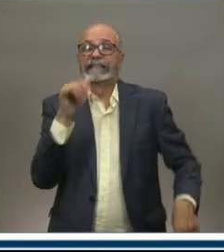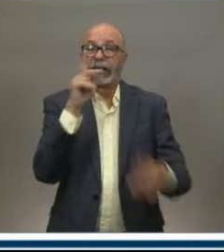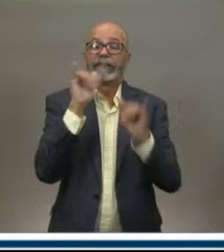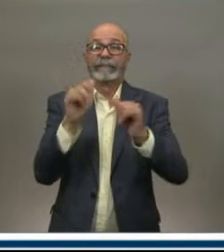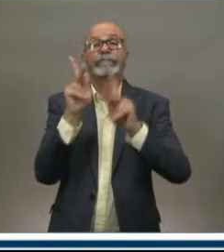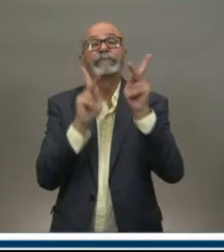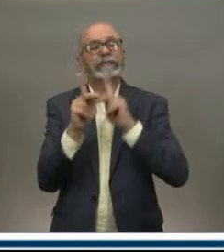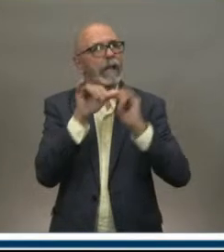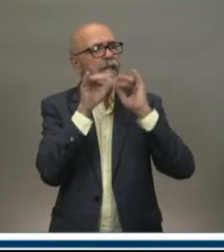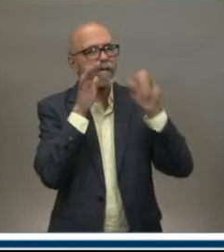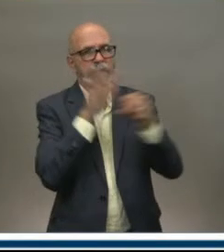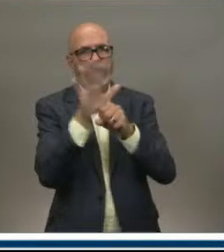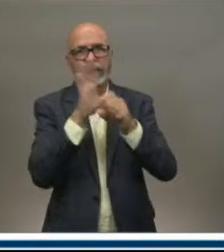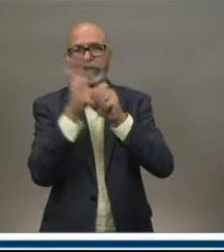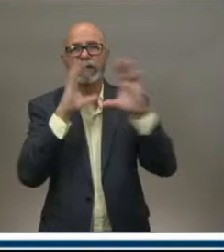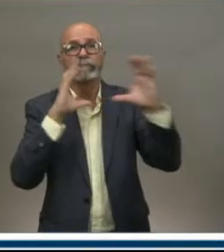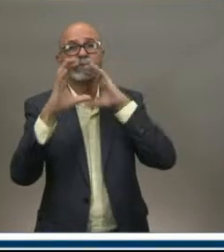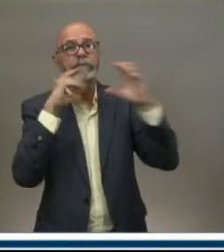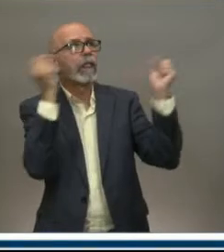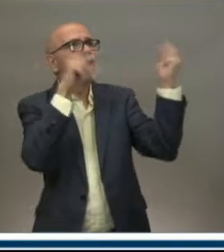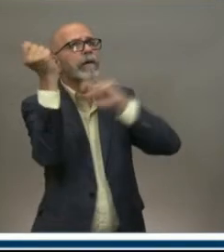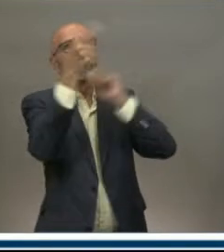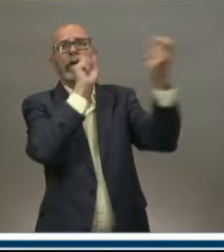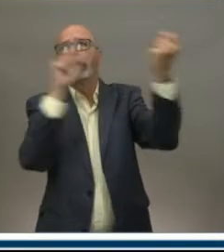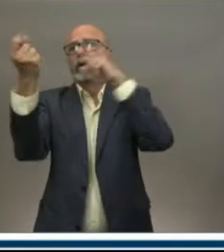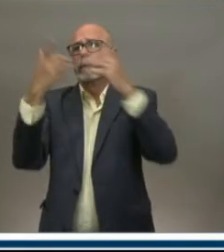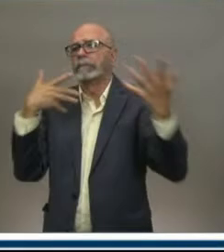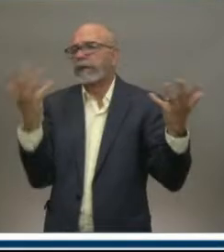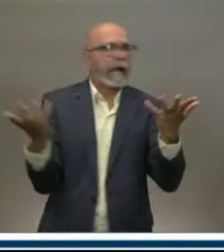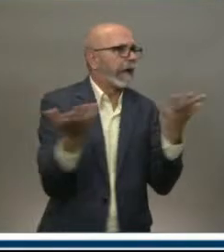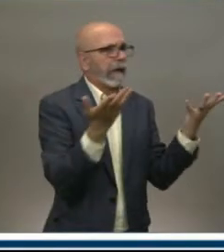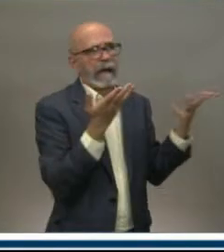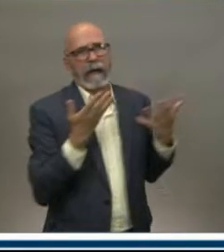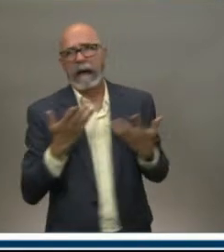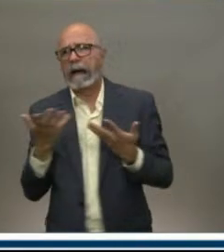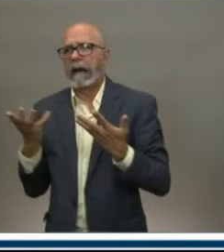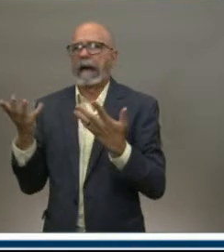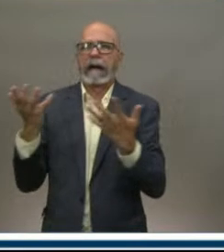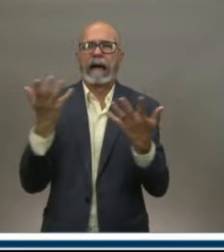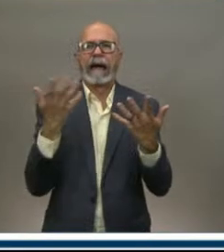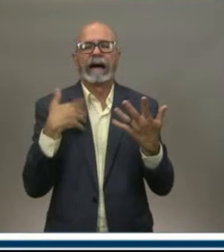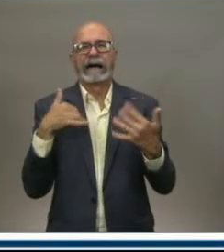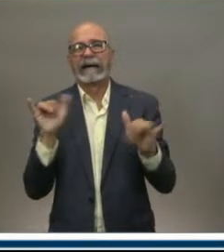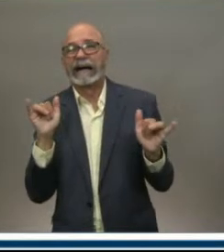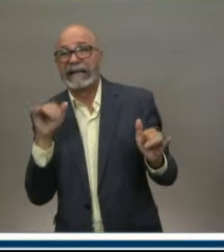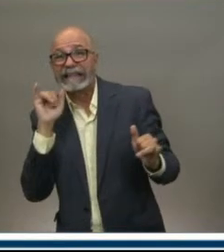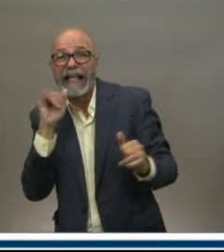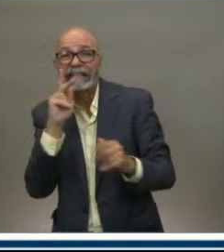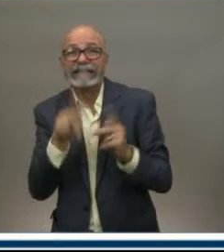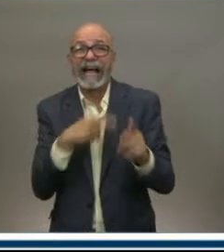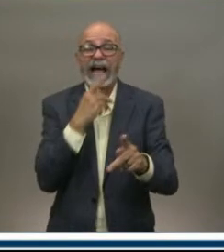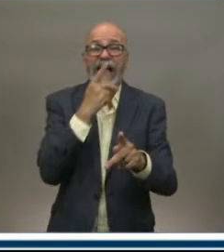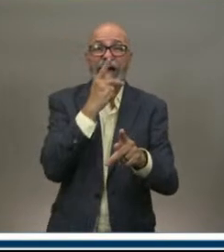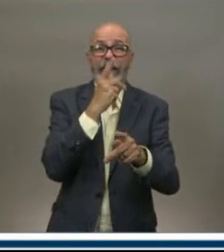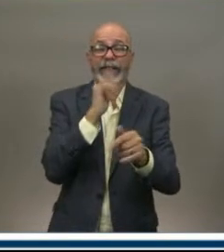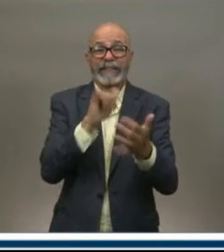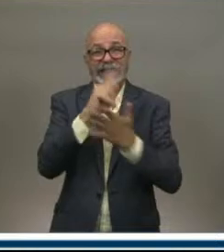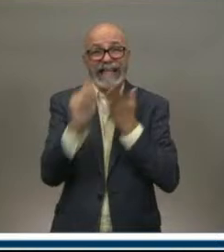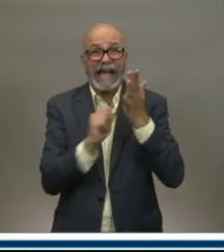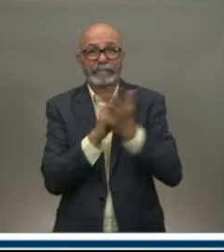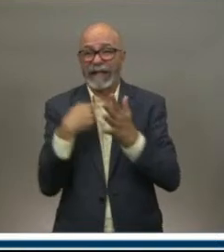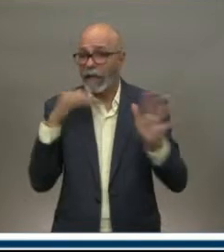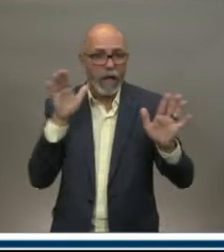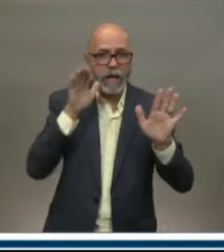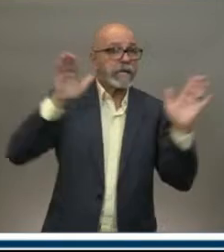there's a lot of uncertainty and concern there. Much of our focus at the time was certainly communications within the sector